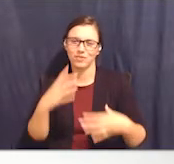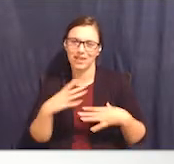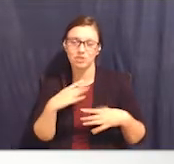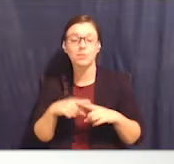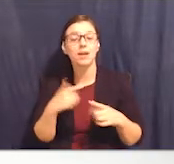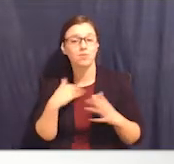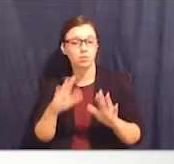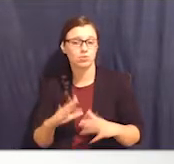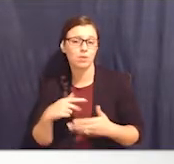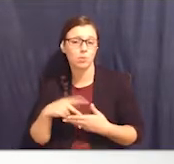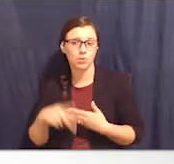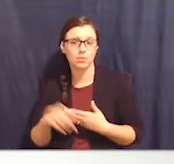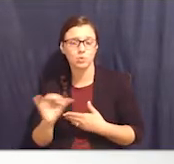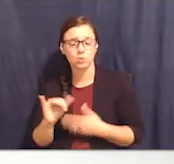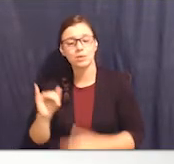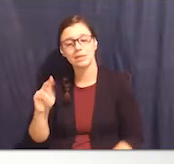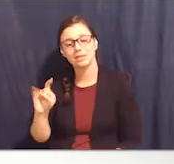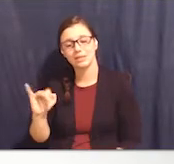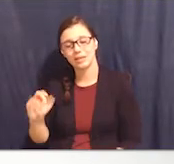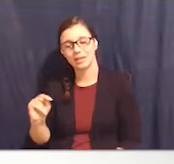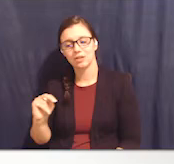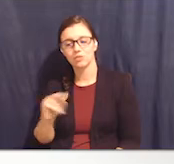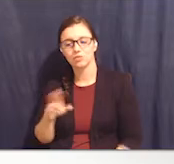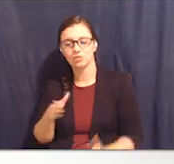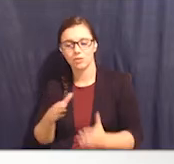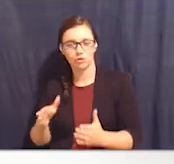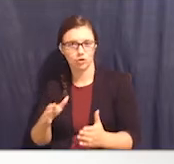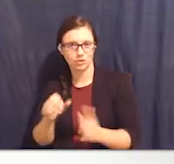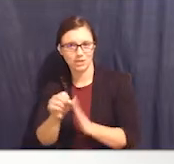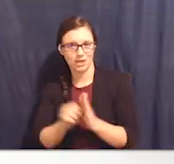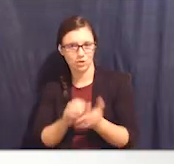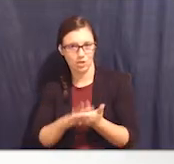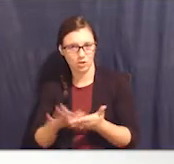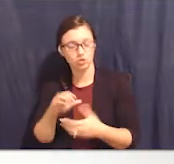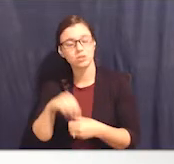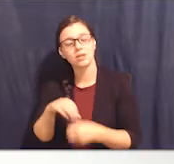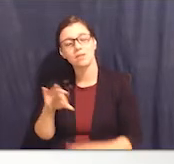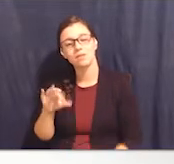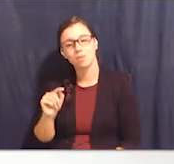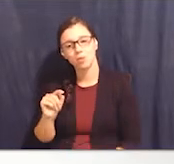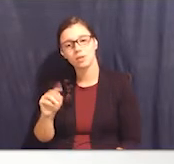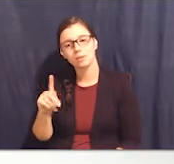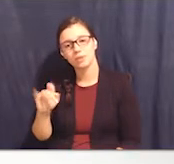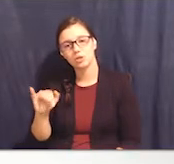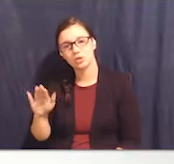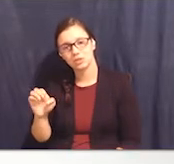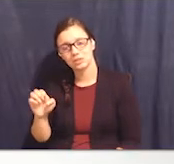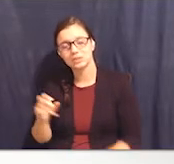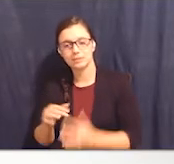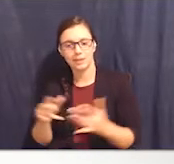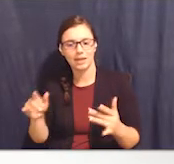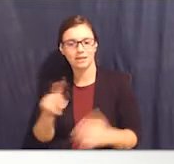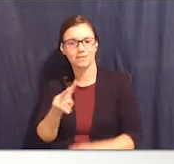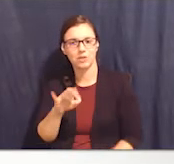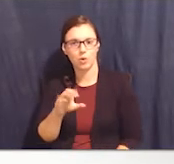College in Tallahassee. And I don't know if any of you are from Tallahassee, but in Tallahassee, Lively Technical College and Tallahassee